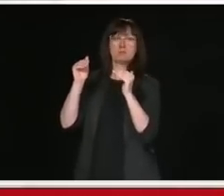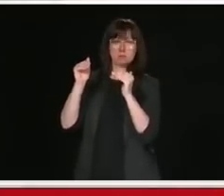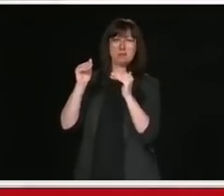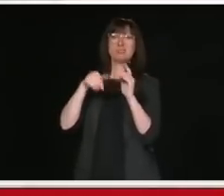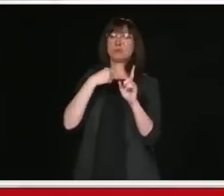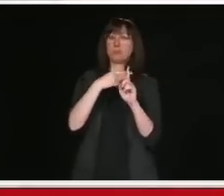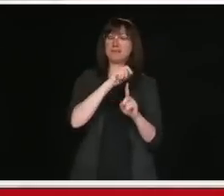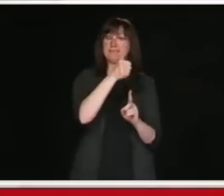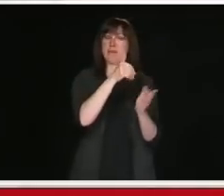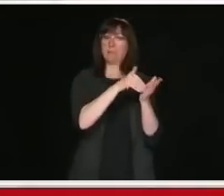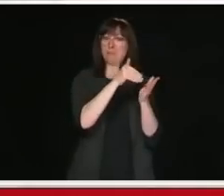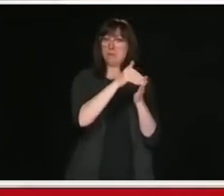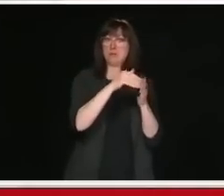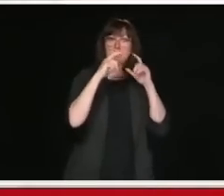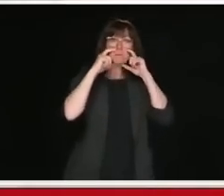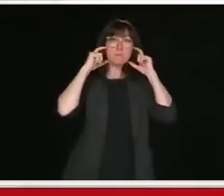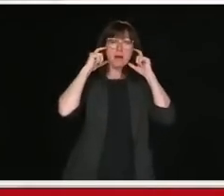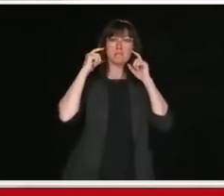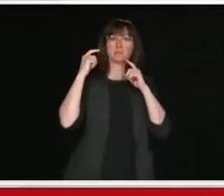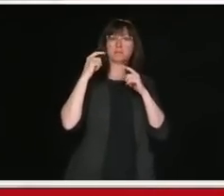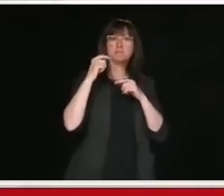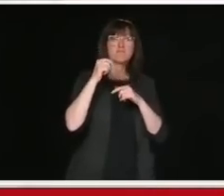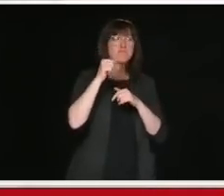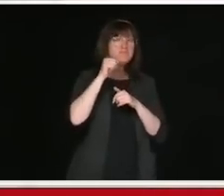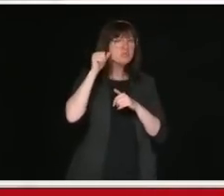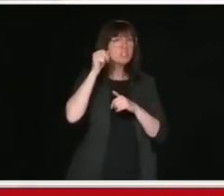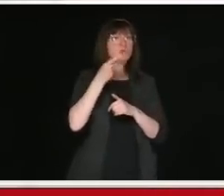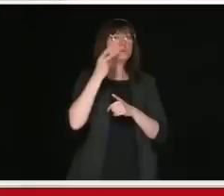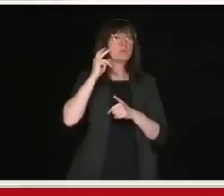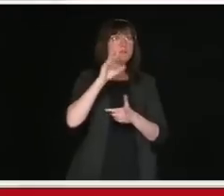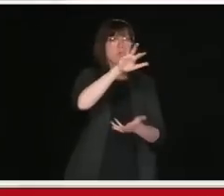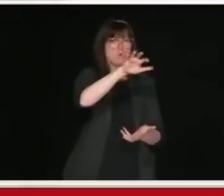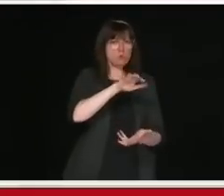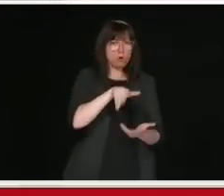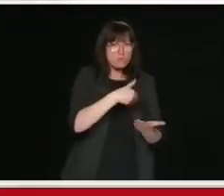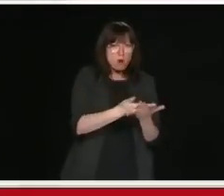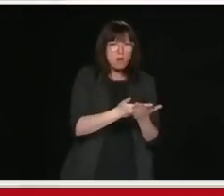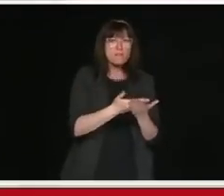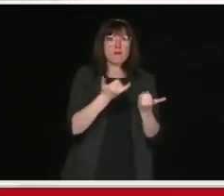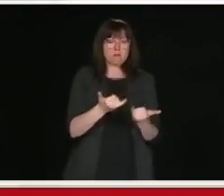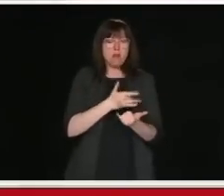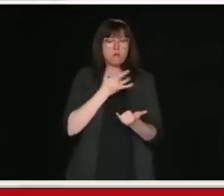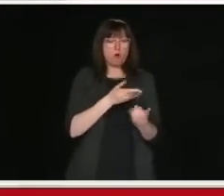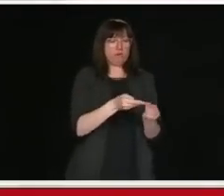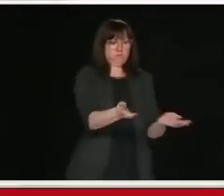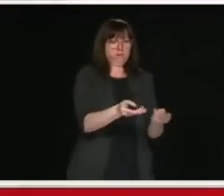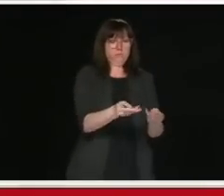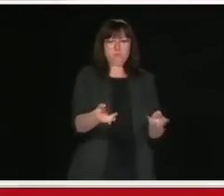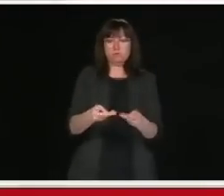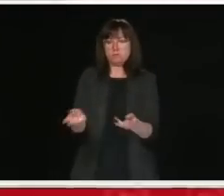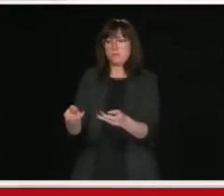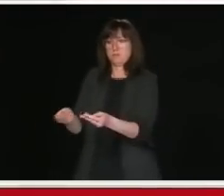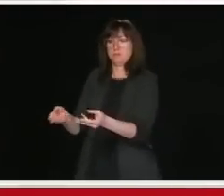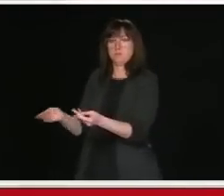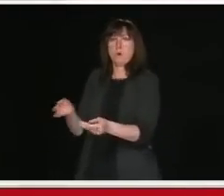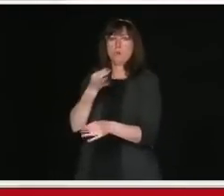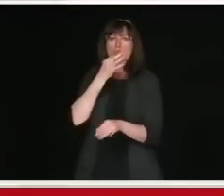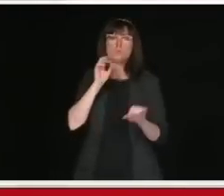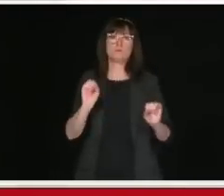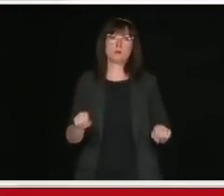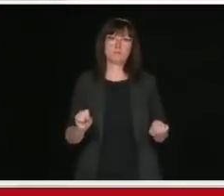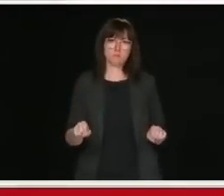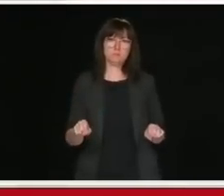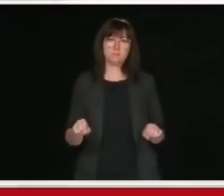last days and are being distributed to the provinces and territories as quickly as possible. And this Team Canada